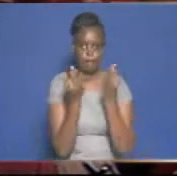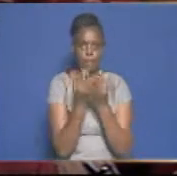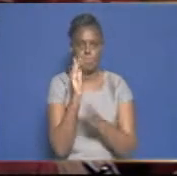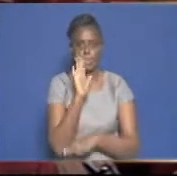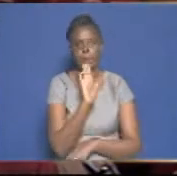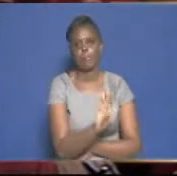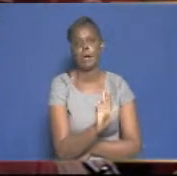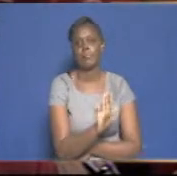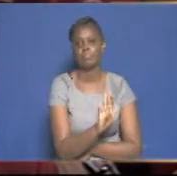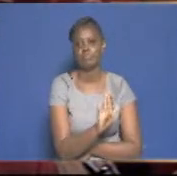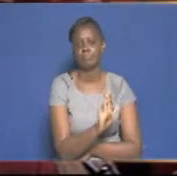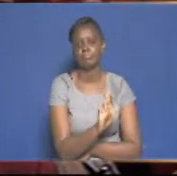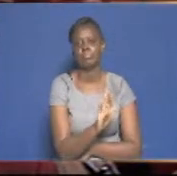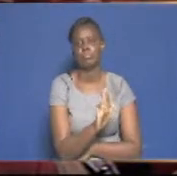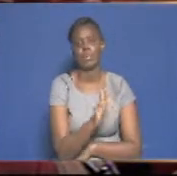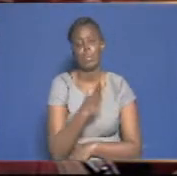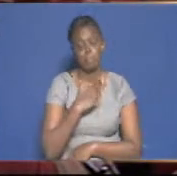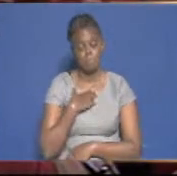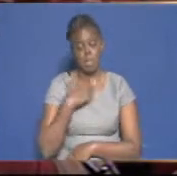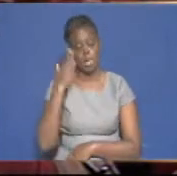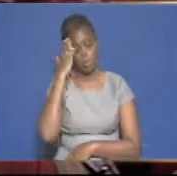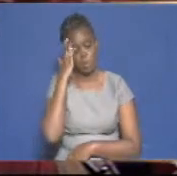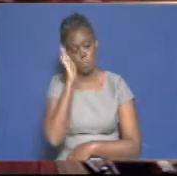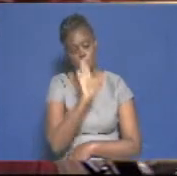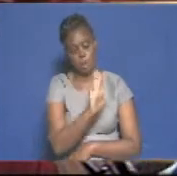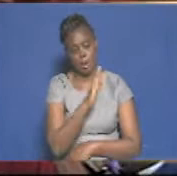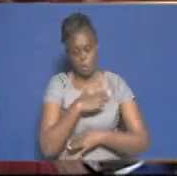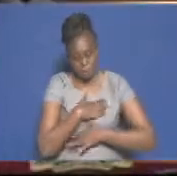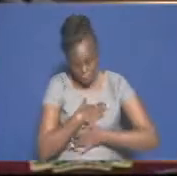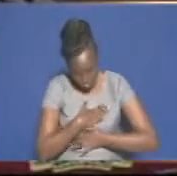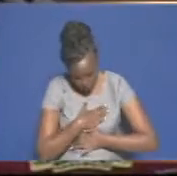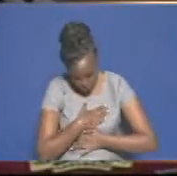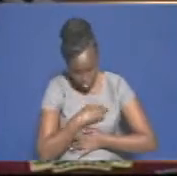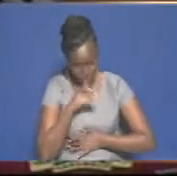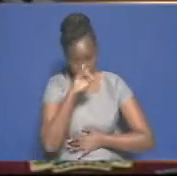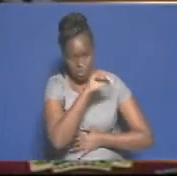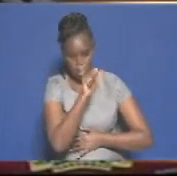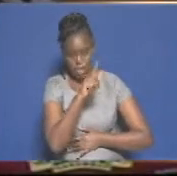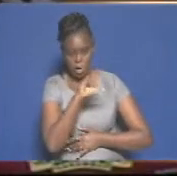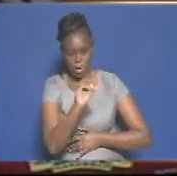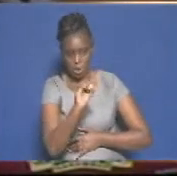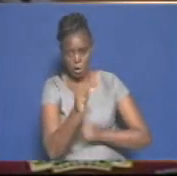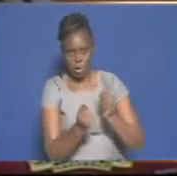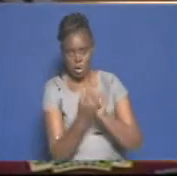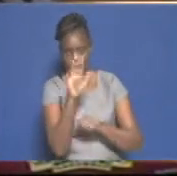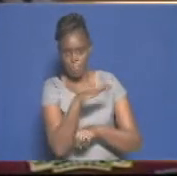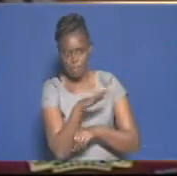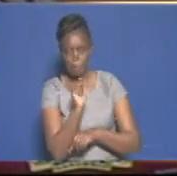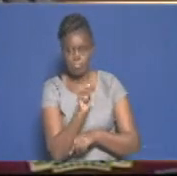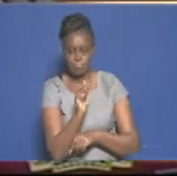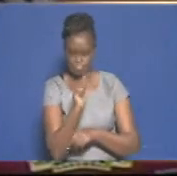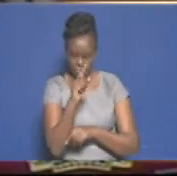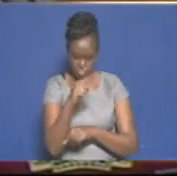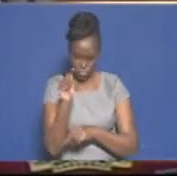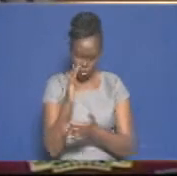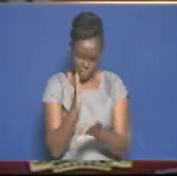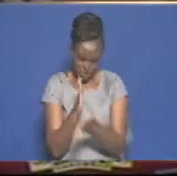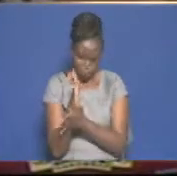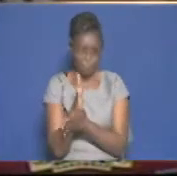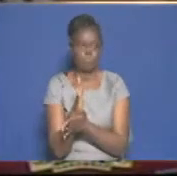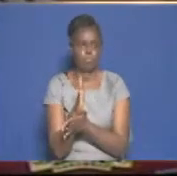Mudiwo. I knew Jokoyo Mudiwo, Honorable Speaker, in the 11th Parliament, and he was a forthright member of Parliament, Mr.